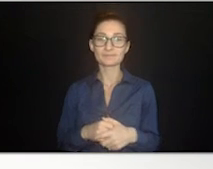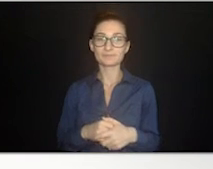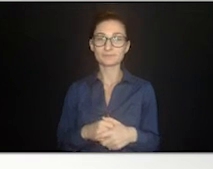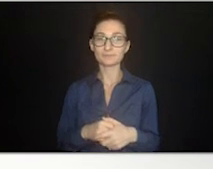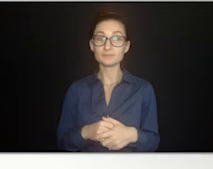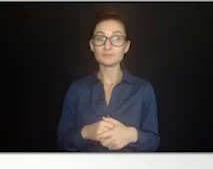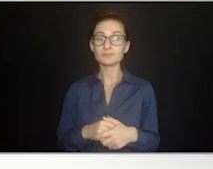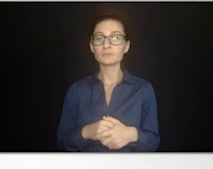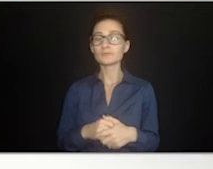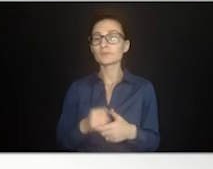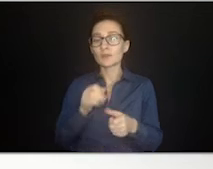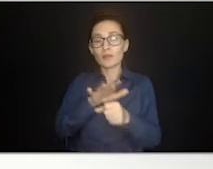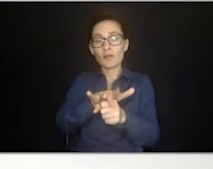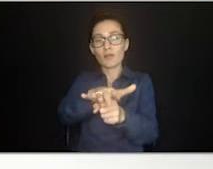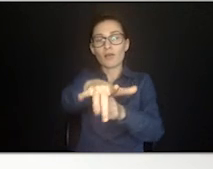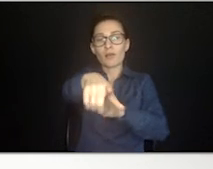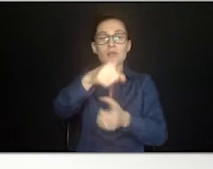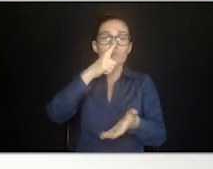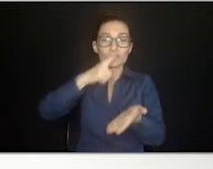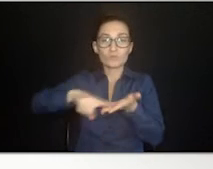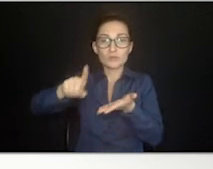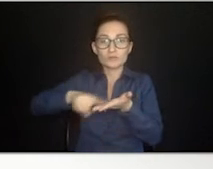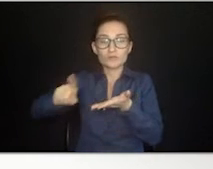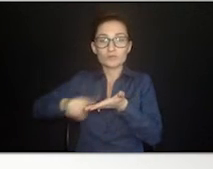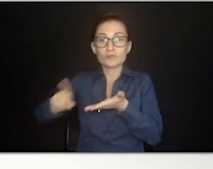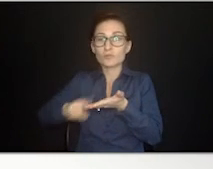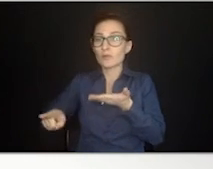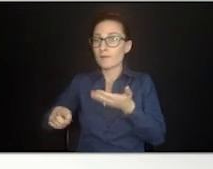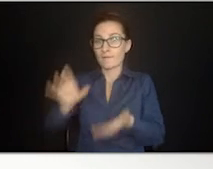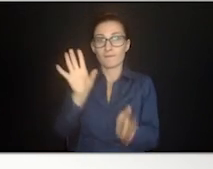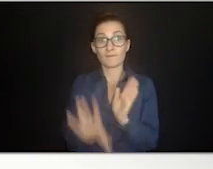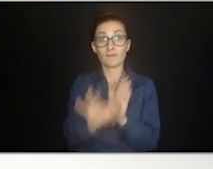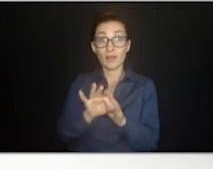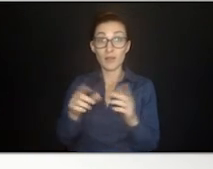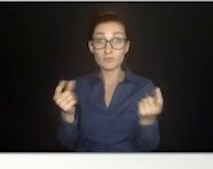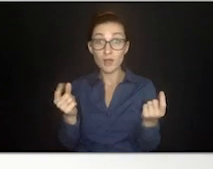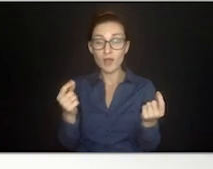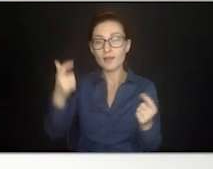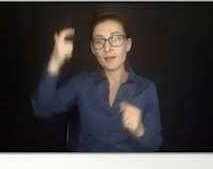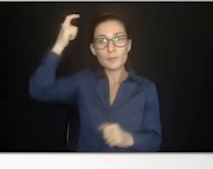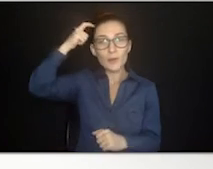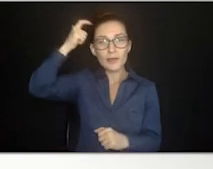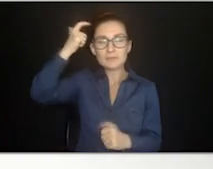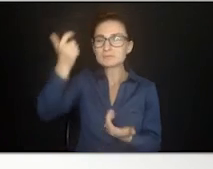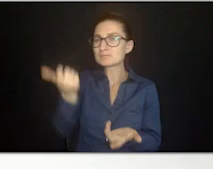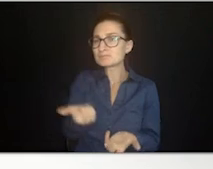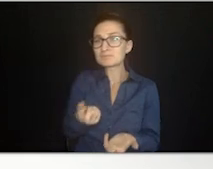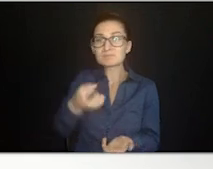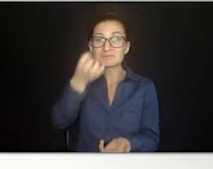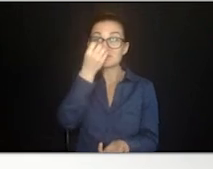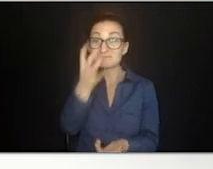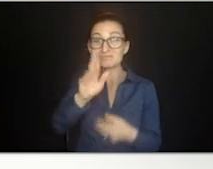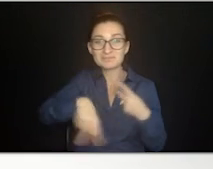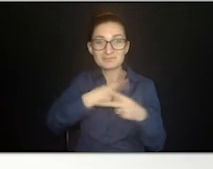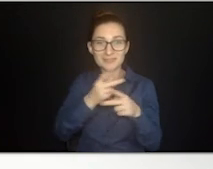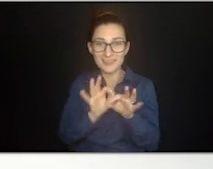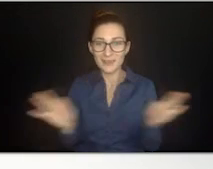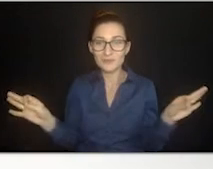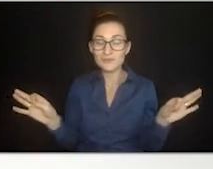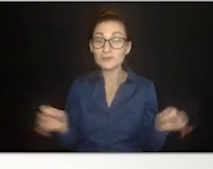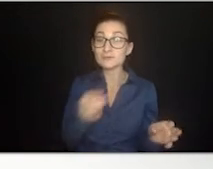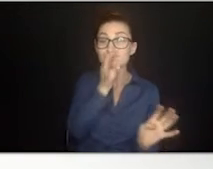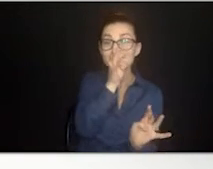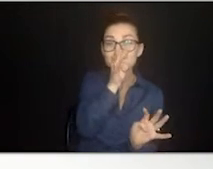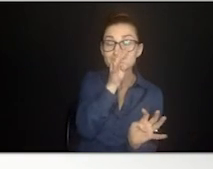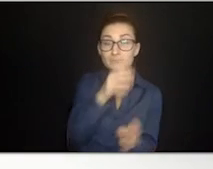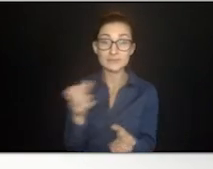Multiple research studies have concluded that the brain does not discriminate against the modality of language it receives, whether signed or